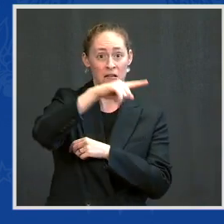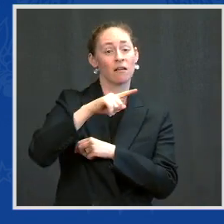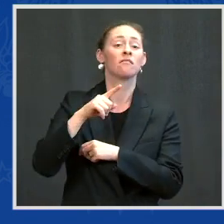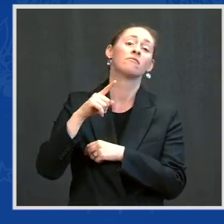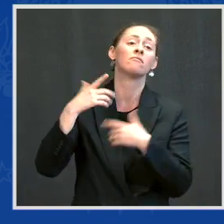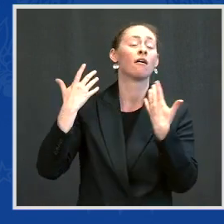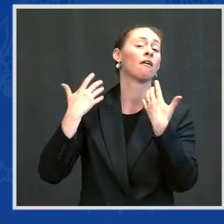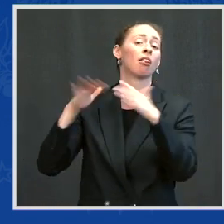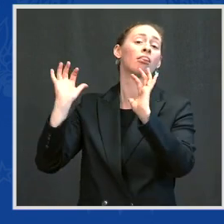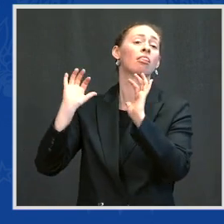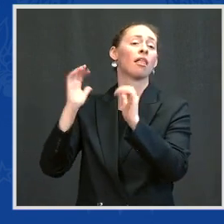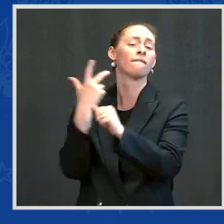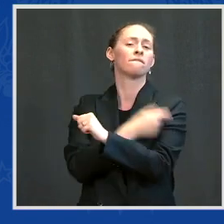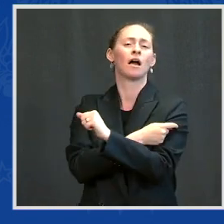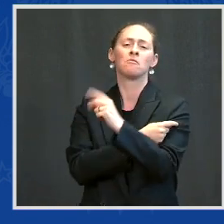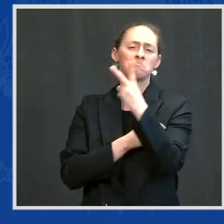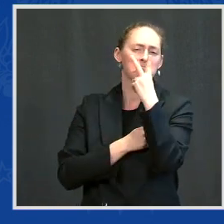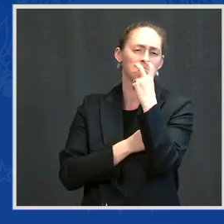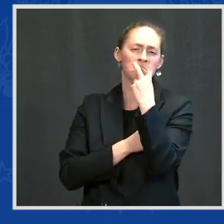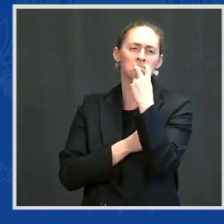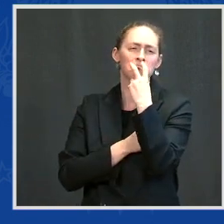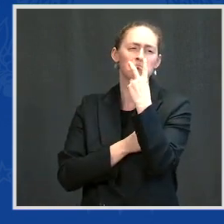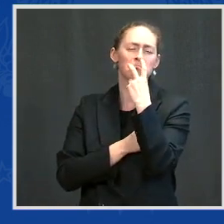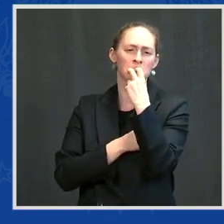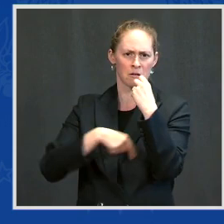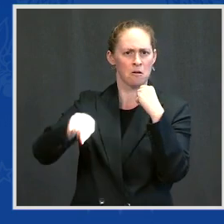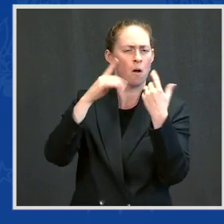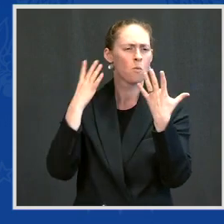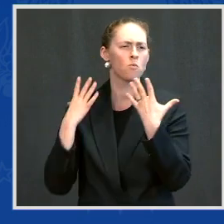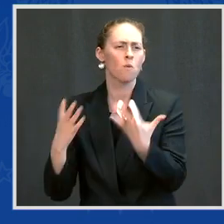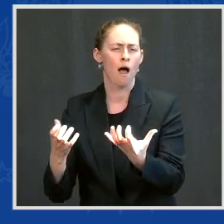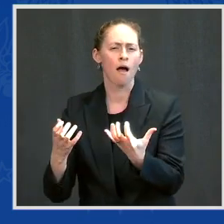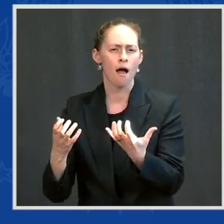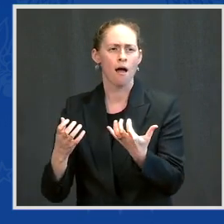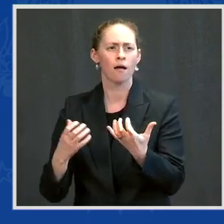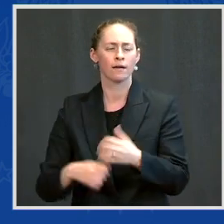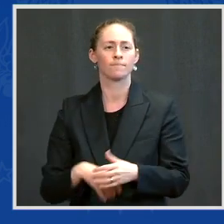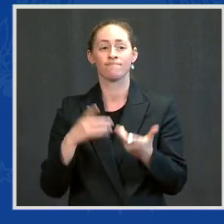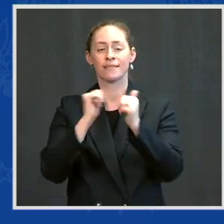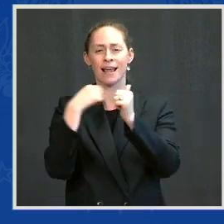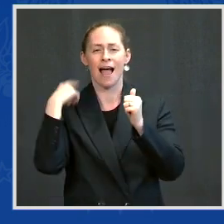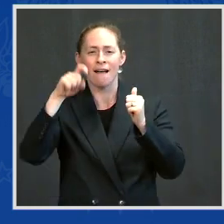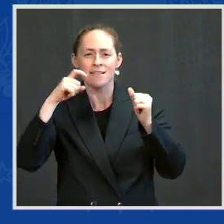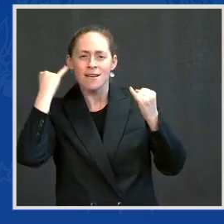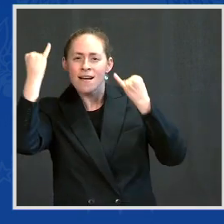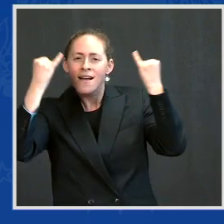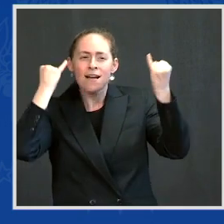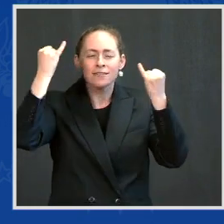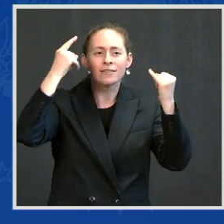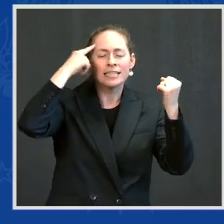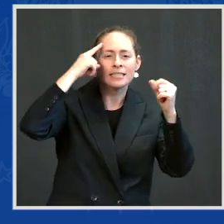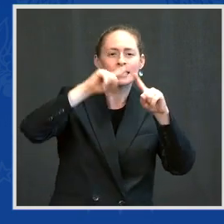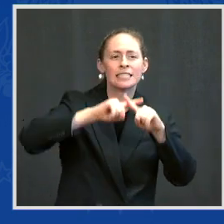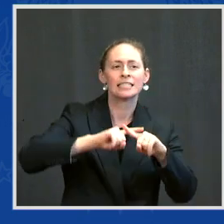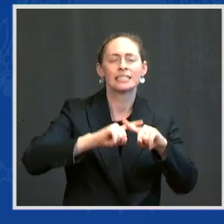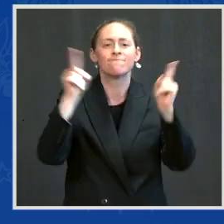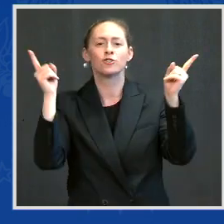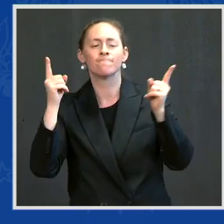And we're doing very imaginative things, and states are, to get people to show up and have the vaccine. But we